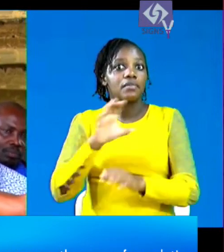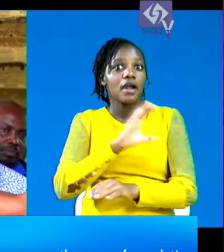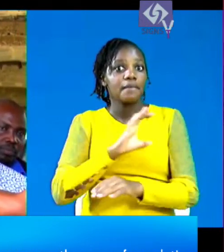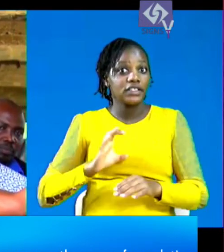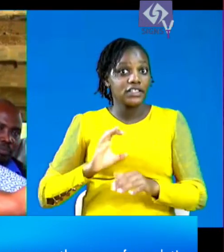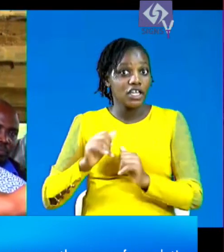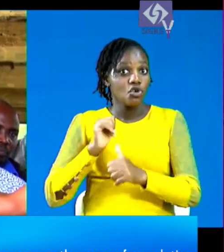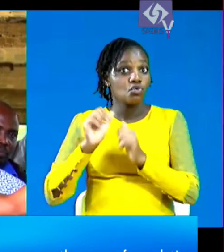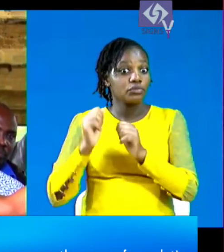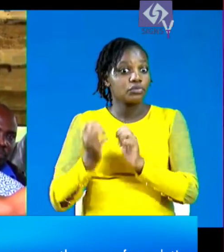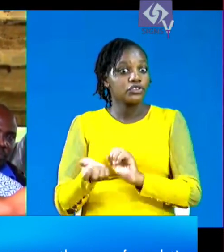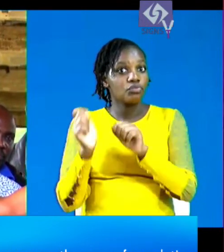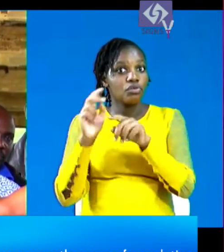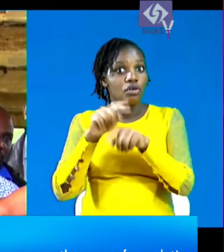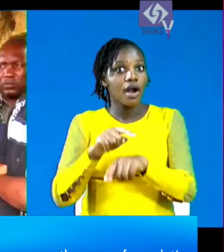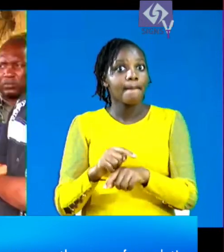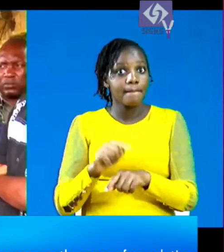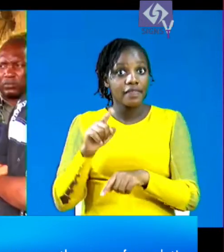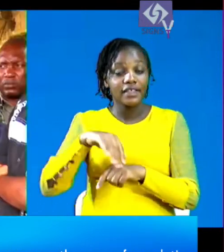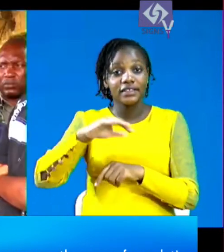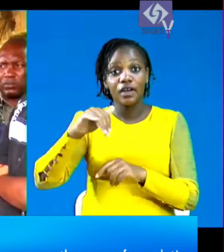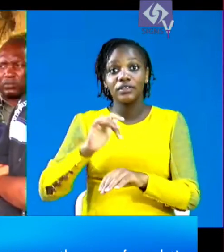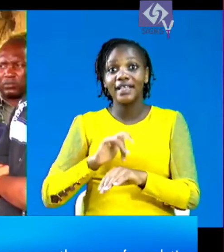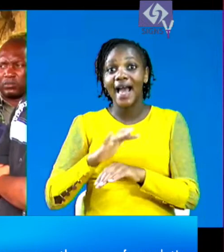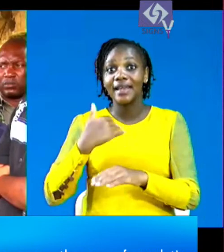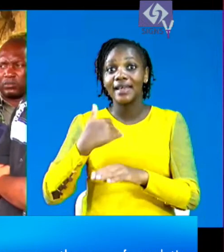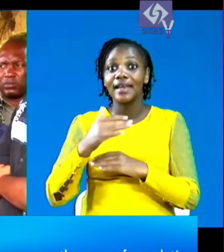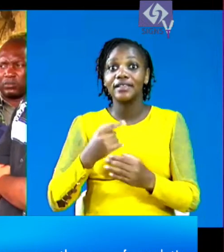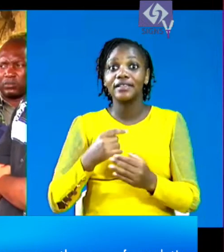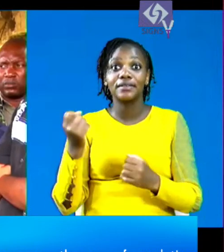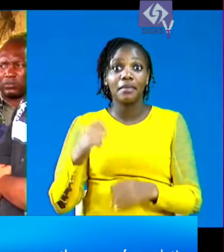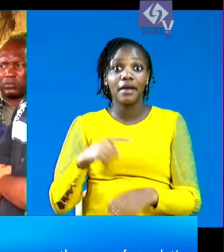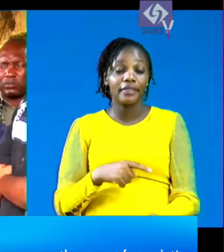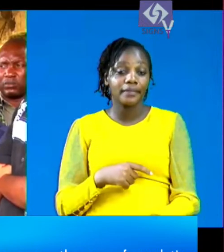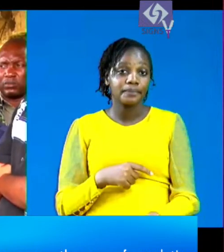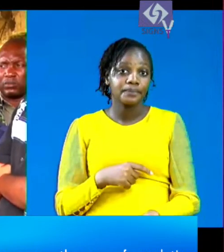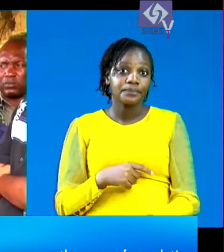will be visiting this county early next month. Siboche